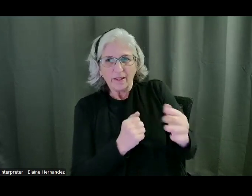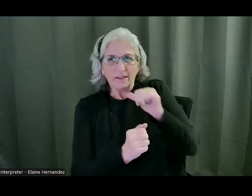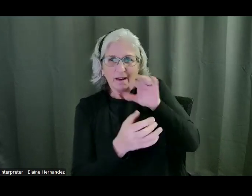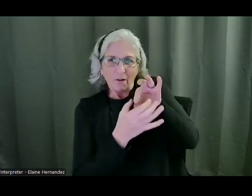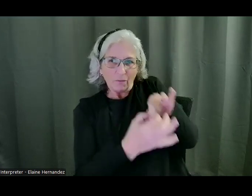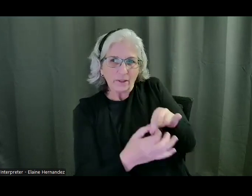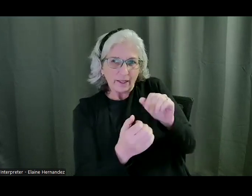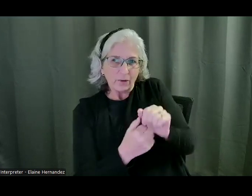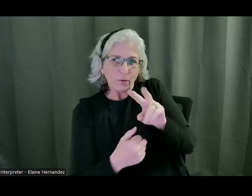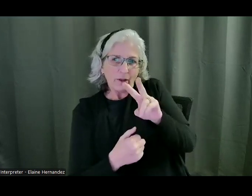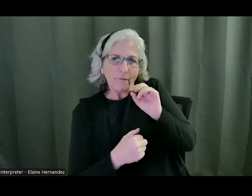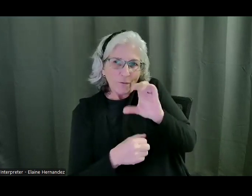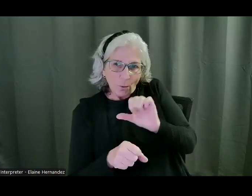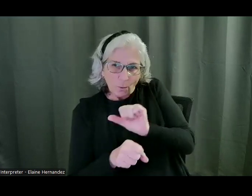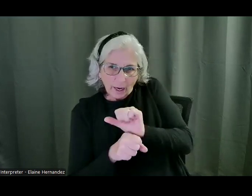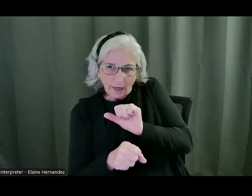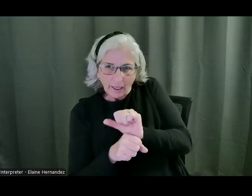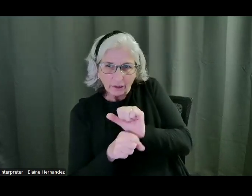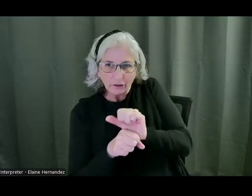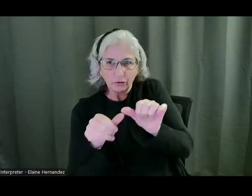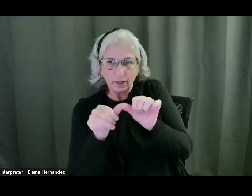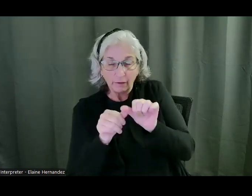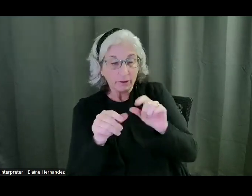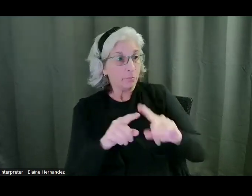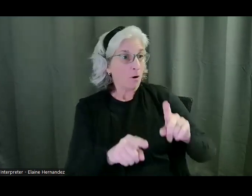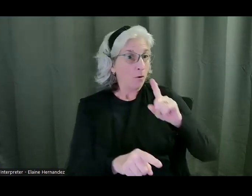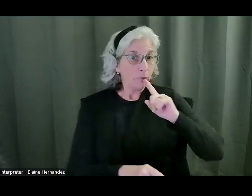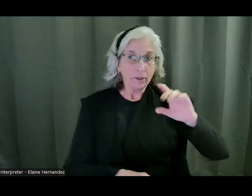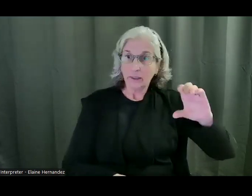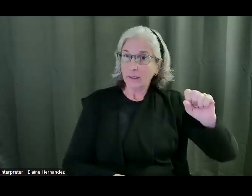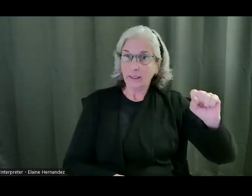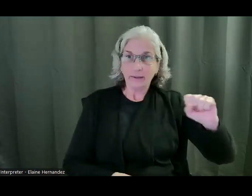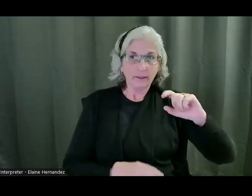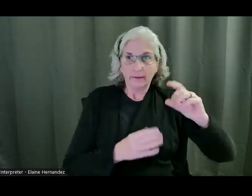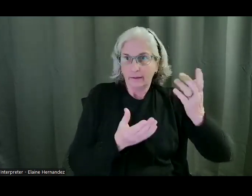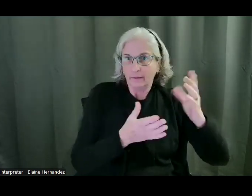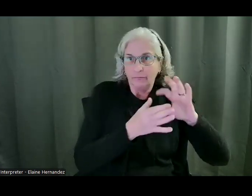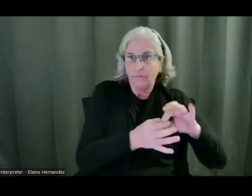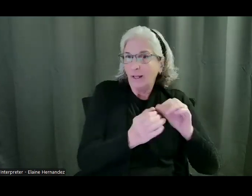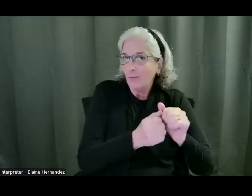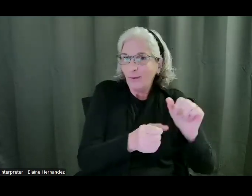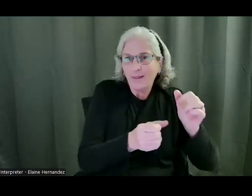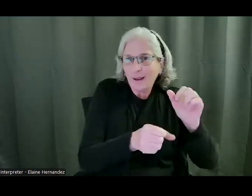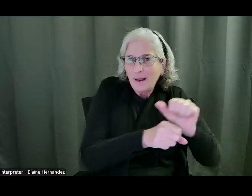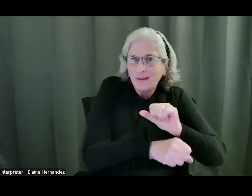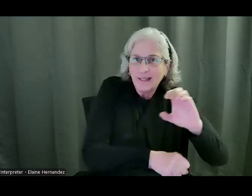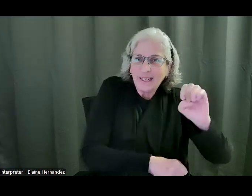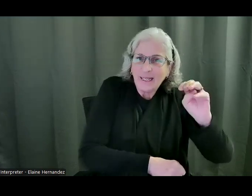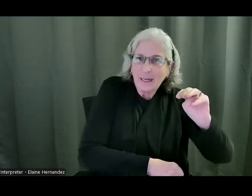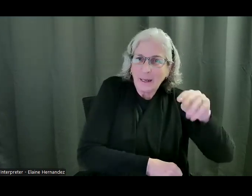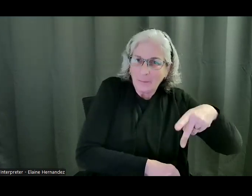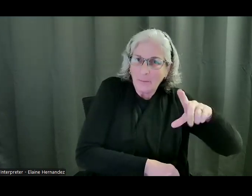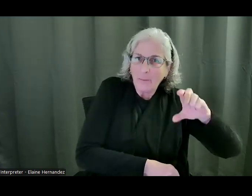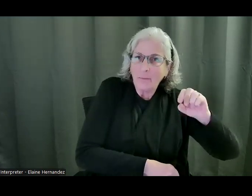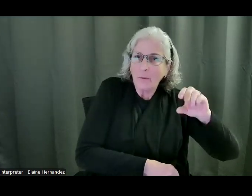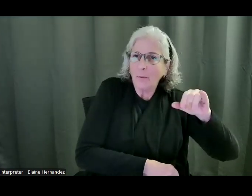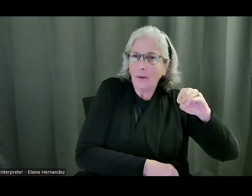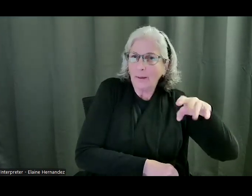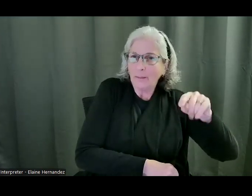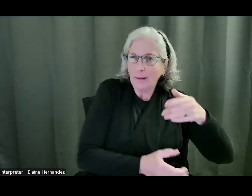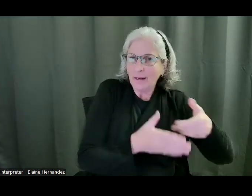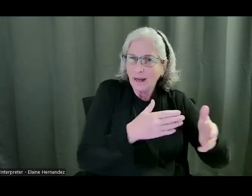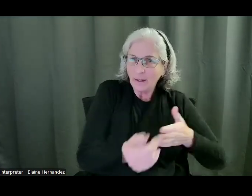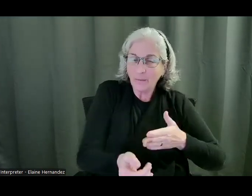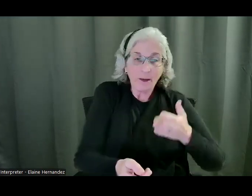fact that this is all about employment. These are the skills that we can support